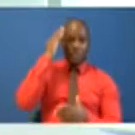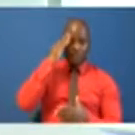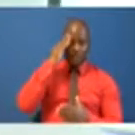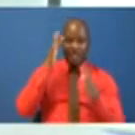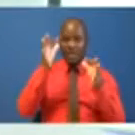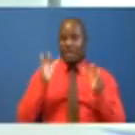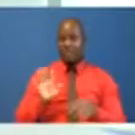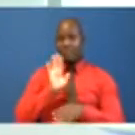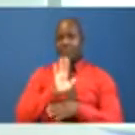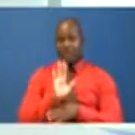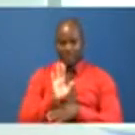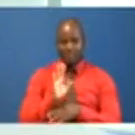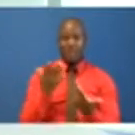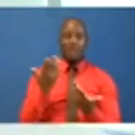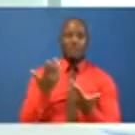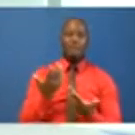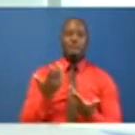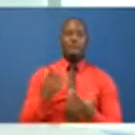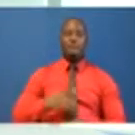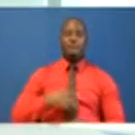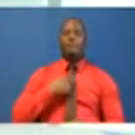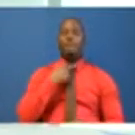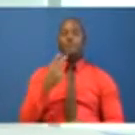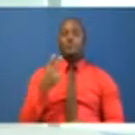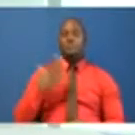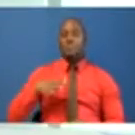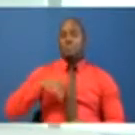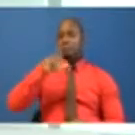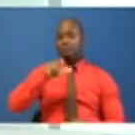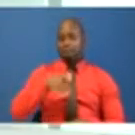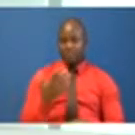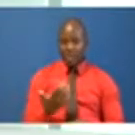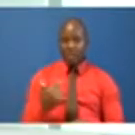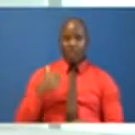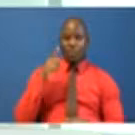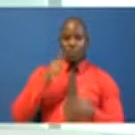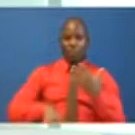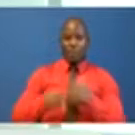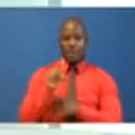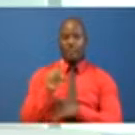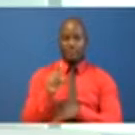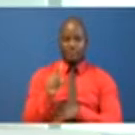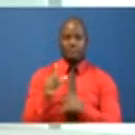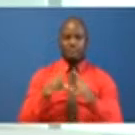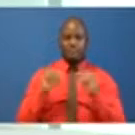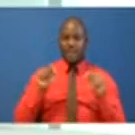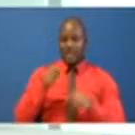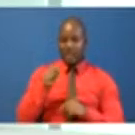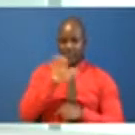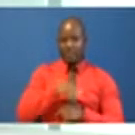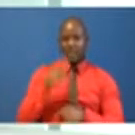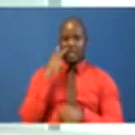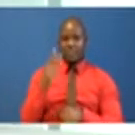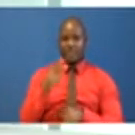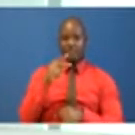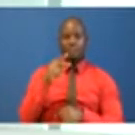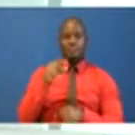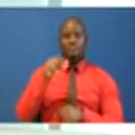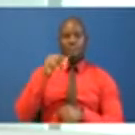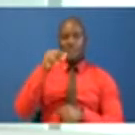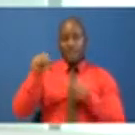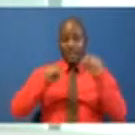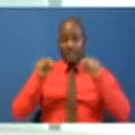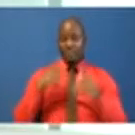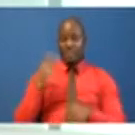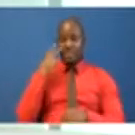accountability the voice of citizens has been low but i think one of the other things we've been very keen to look at is governance